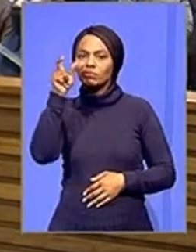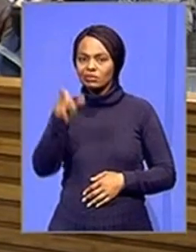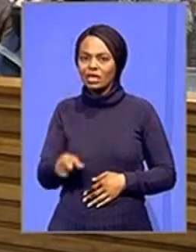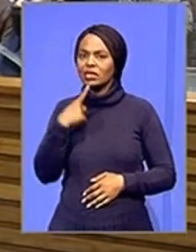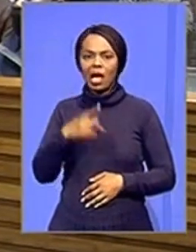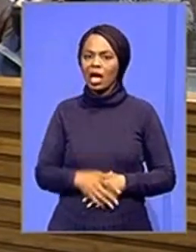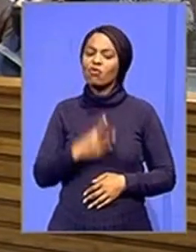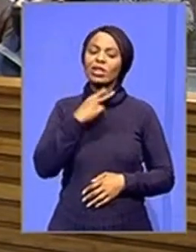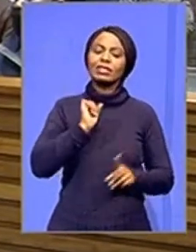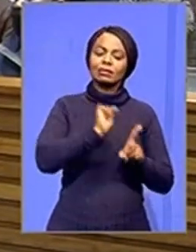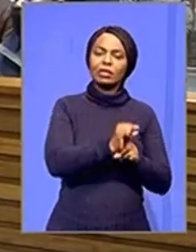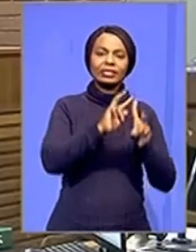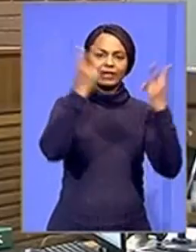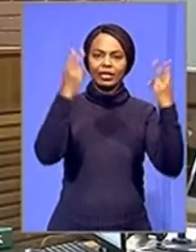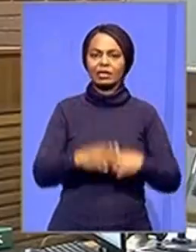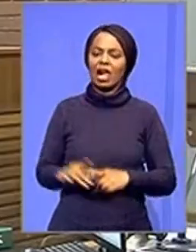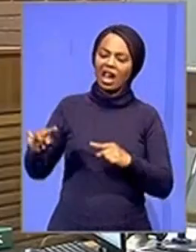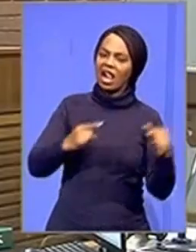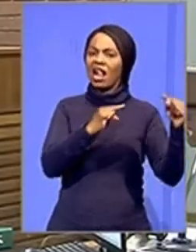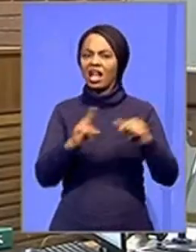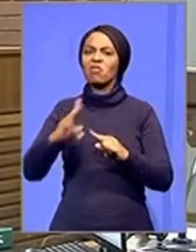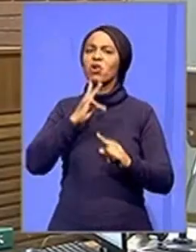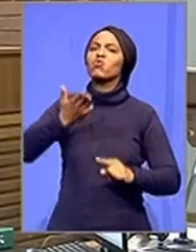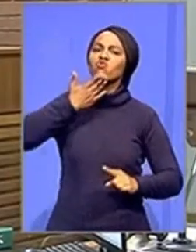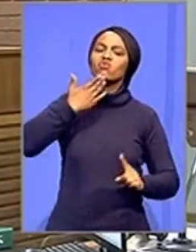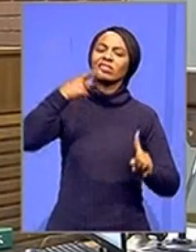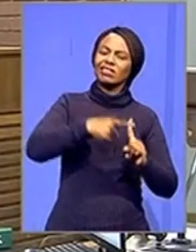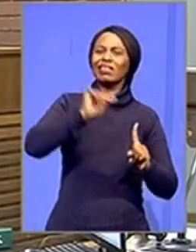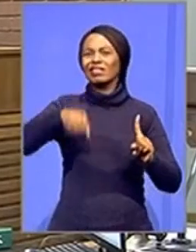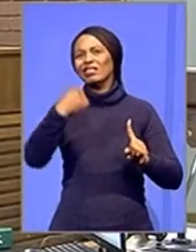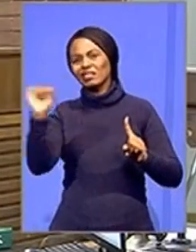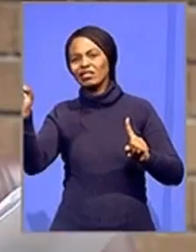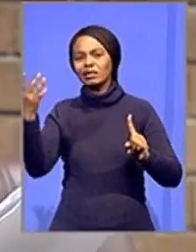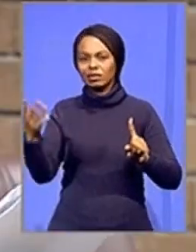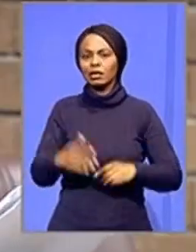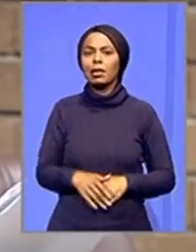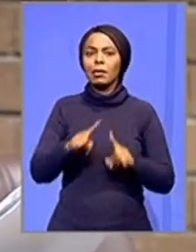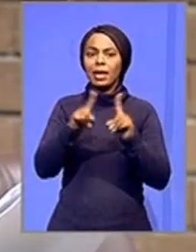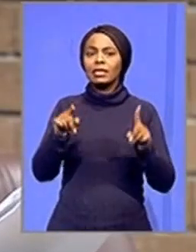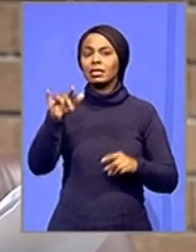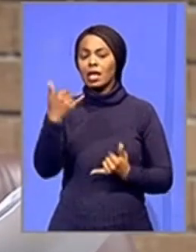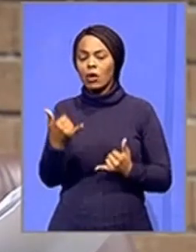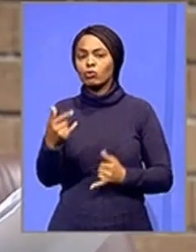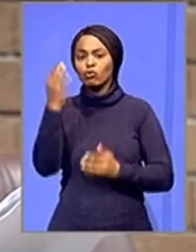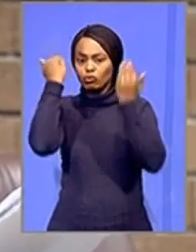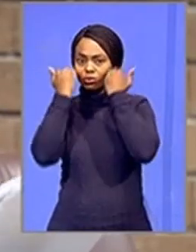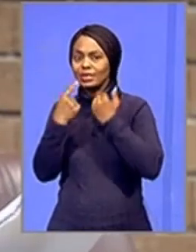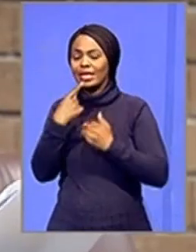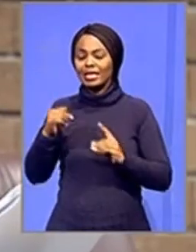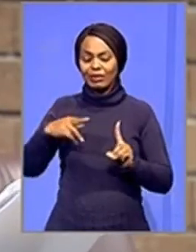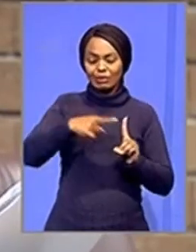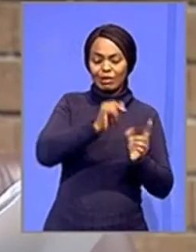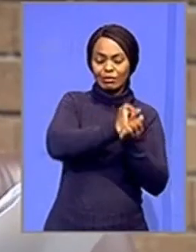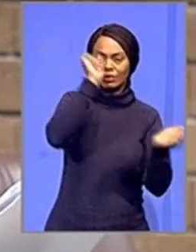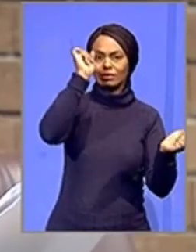botšhotšhisi bo ganetšana ka peile bo ile ba nganga ka la gore go lokollwa ga gagwe go ya go bofedišwa badudi le go nyatšwa ga tšhireletšo ya